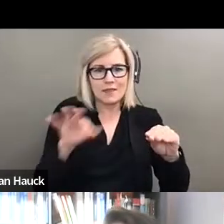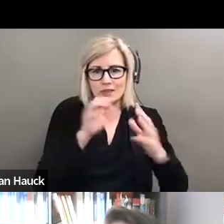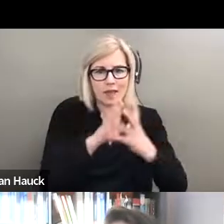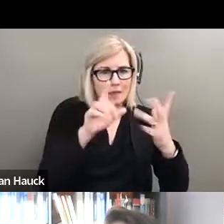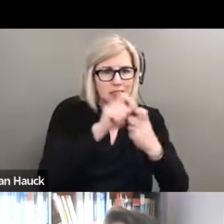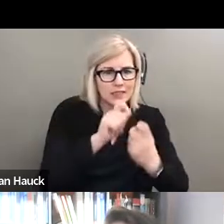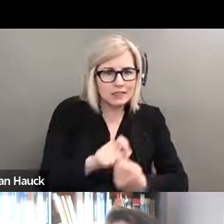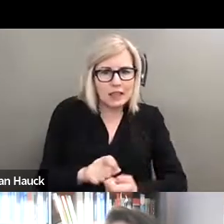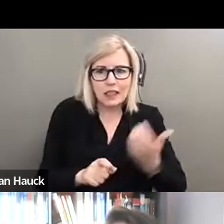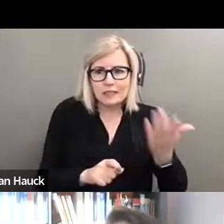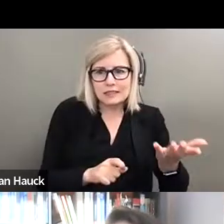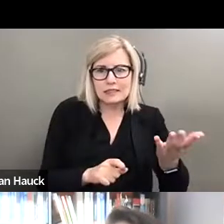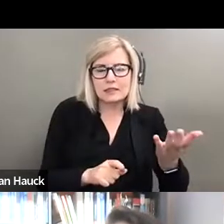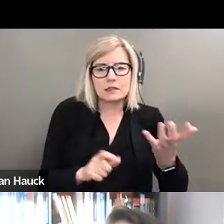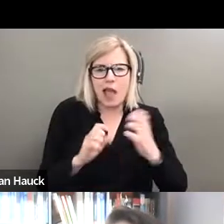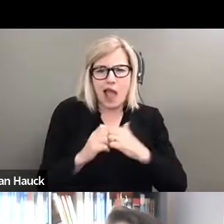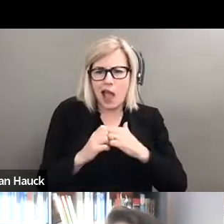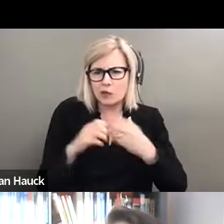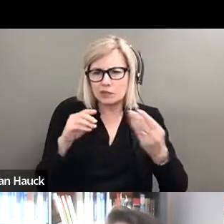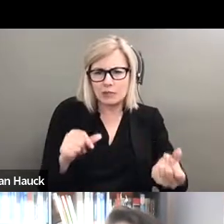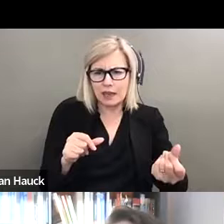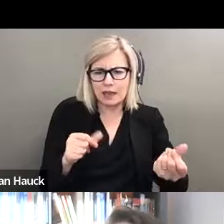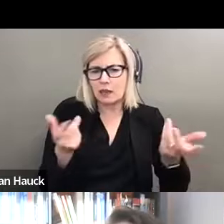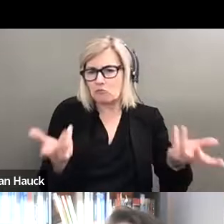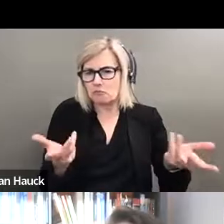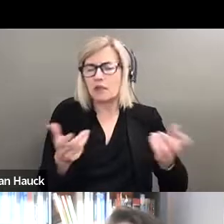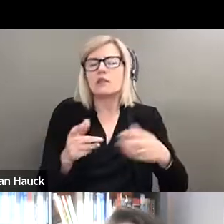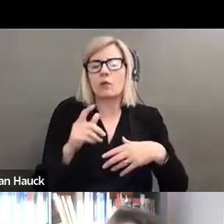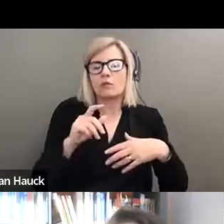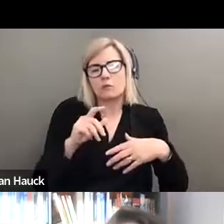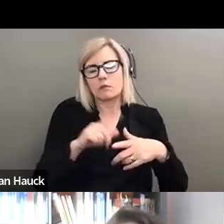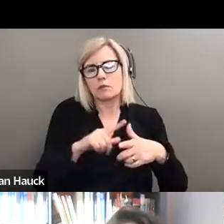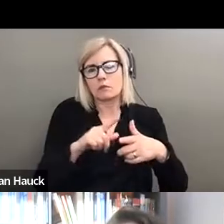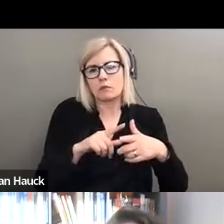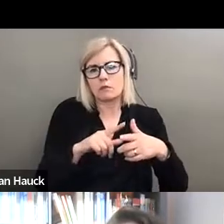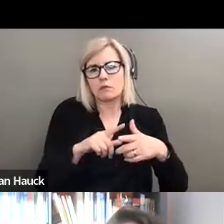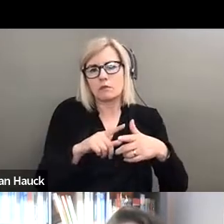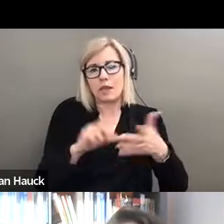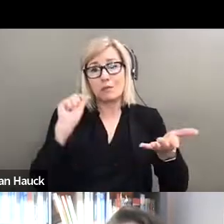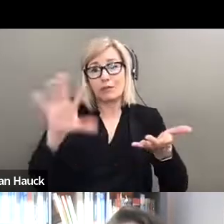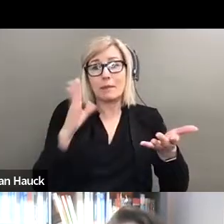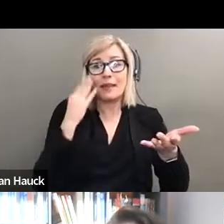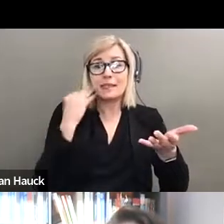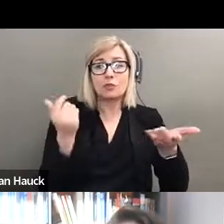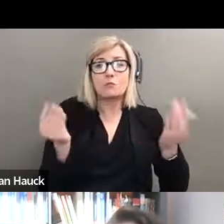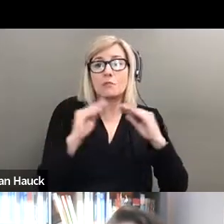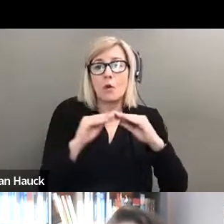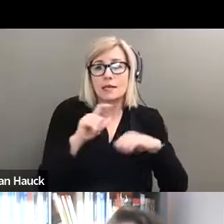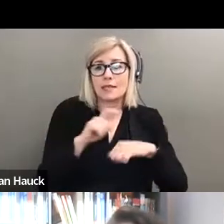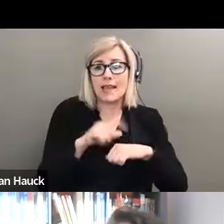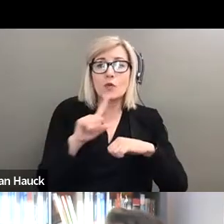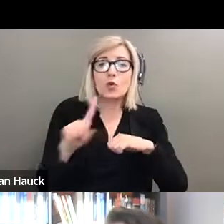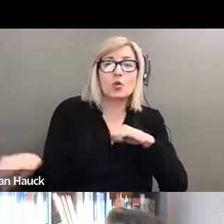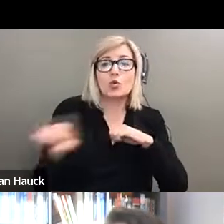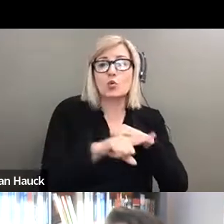the actual bill that says how they should spend it. And so there's another, I put that out there because there's also more time for you guys